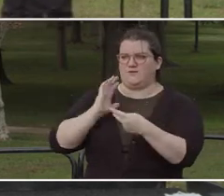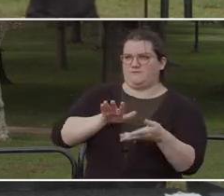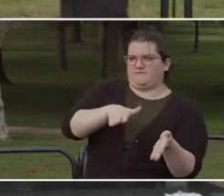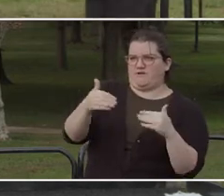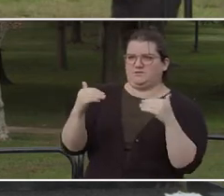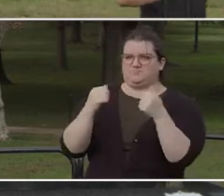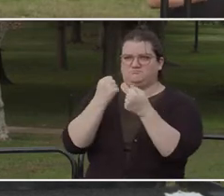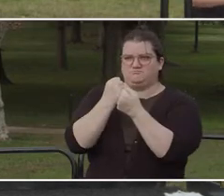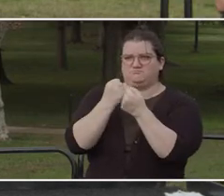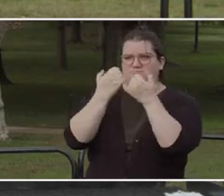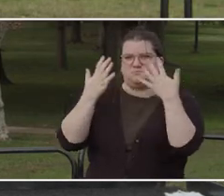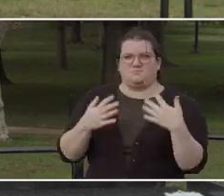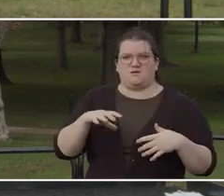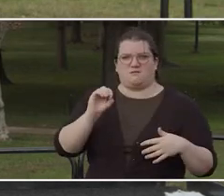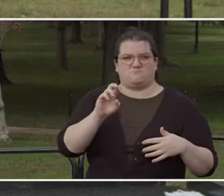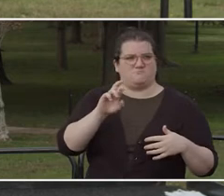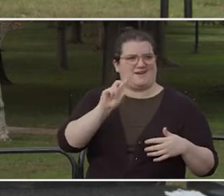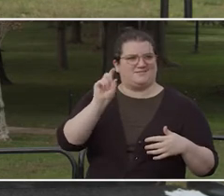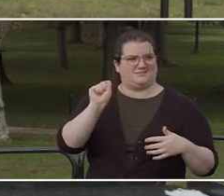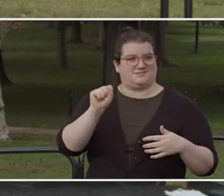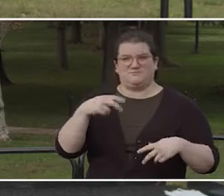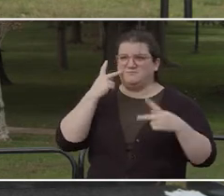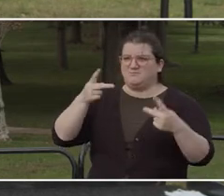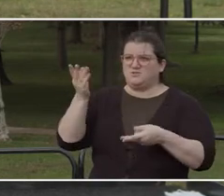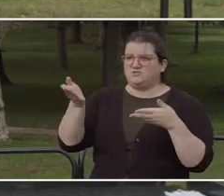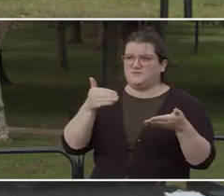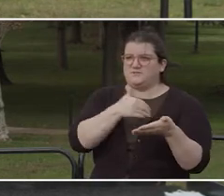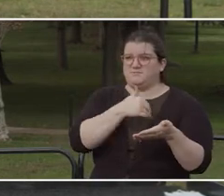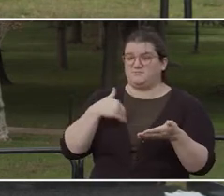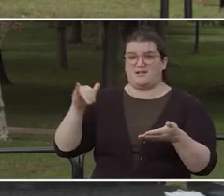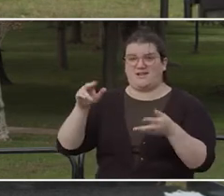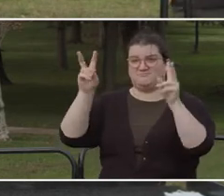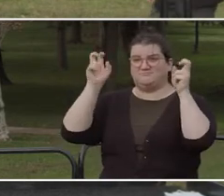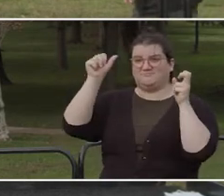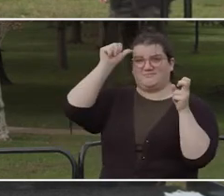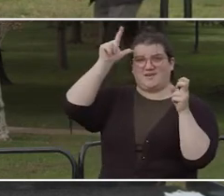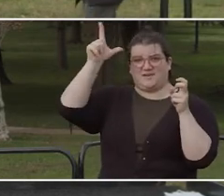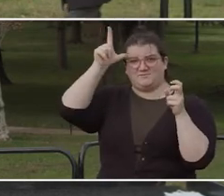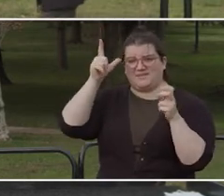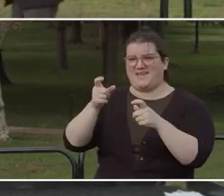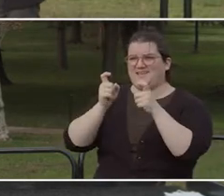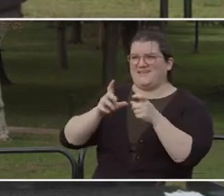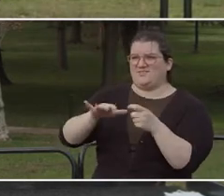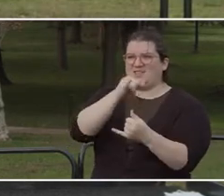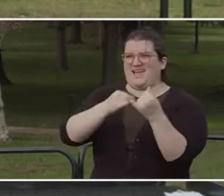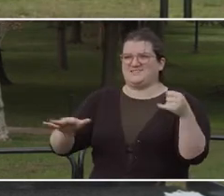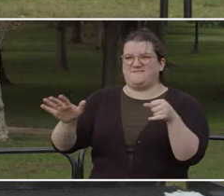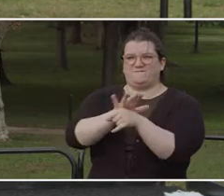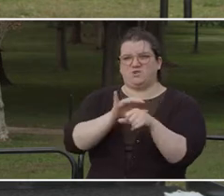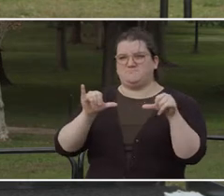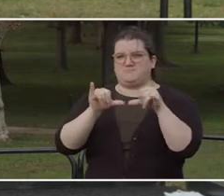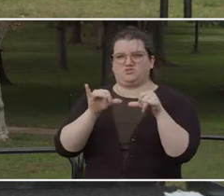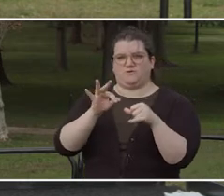We honor those service members who, as Abraham Lincoln said, gave their last full measure of devotion for this country.